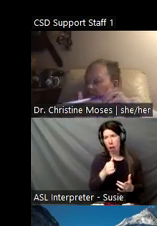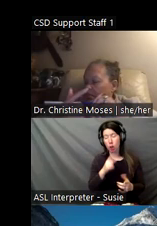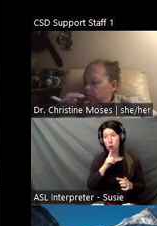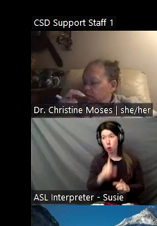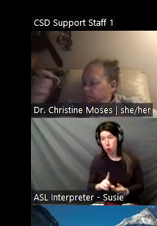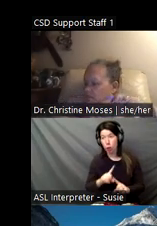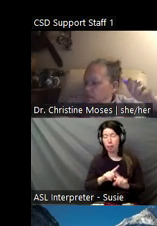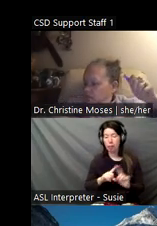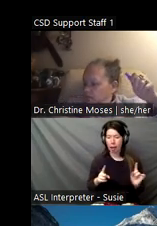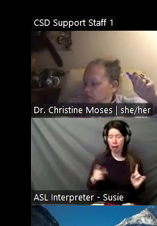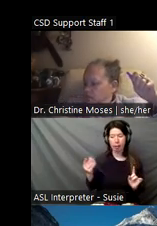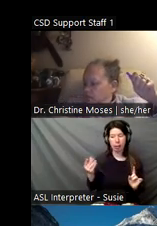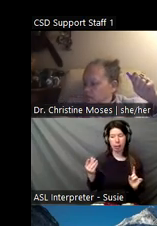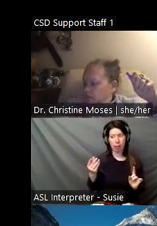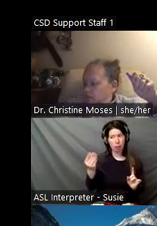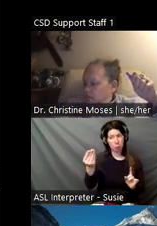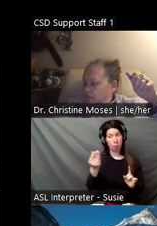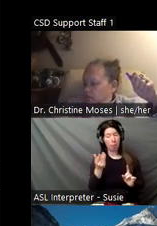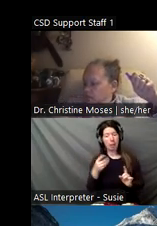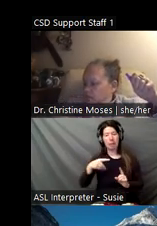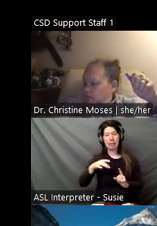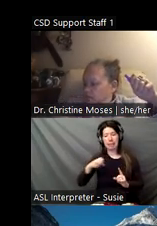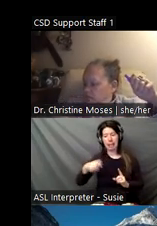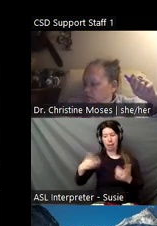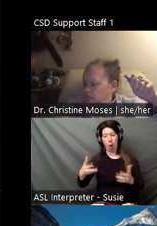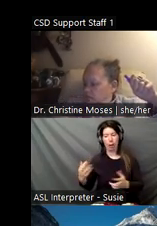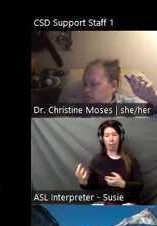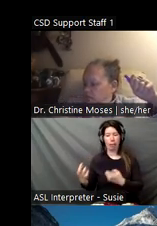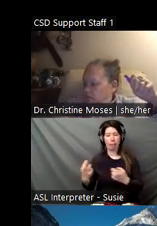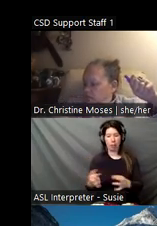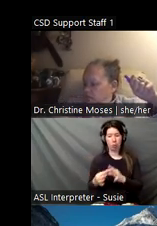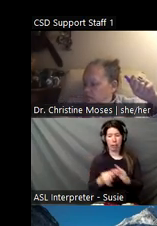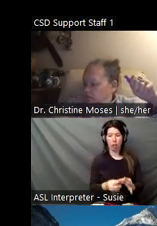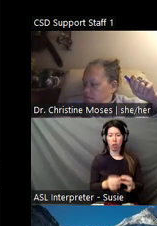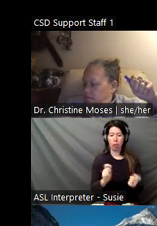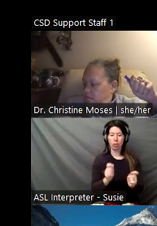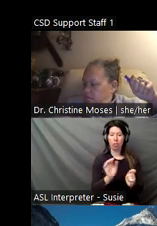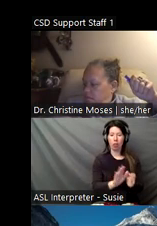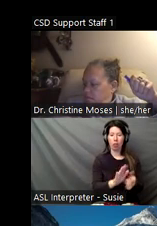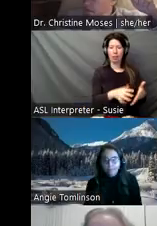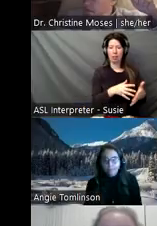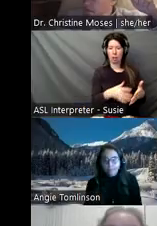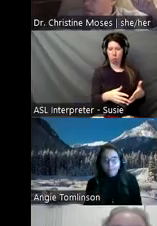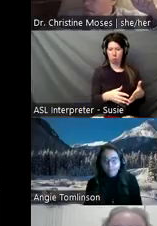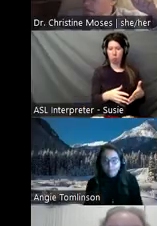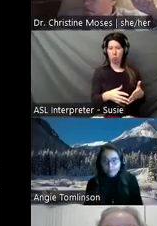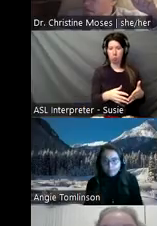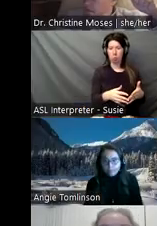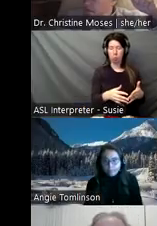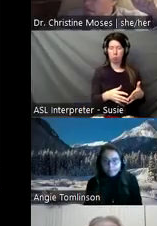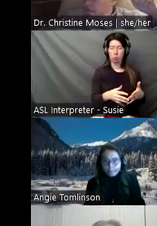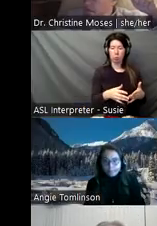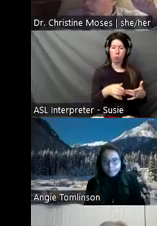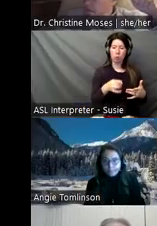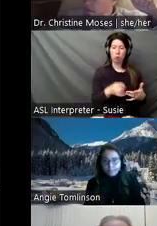told that PCEP has actually made recommendations related to adjusting that schedule to be more